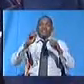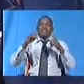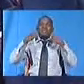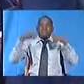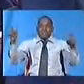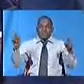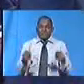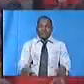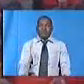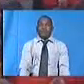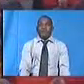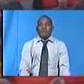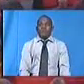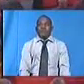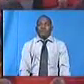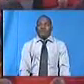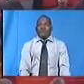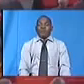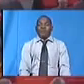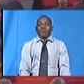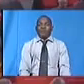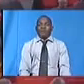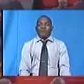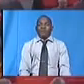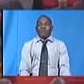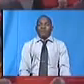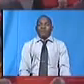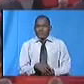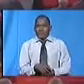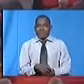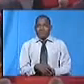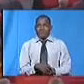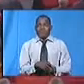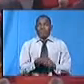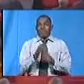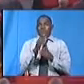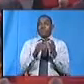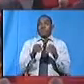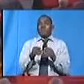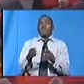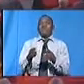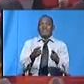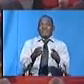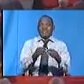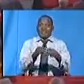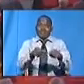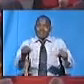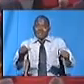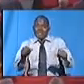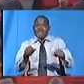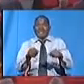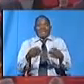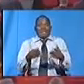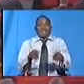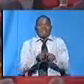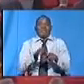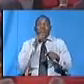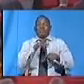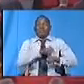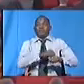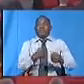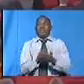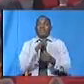and in fact, there was a certain measure of uncertainty and insecurity around the